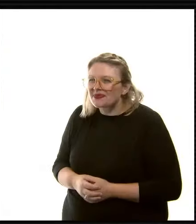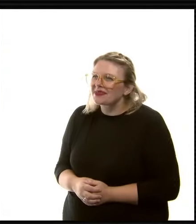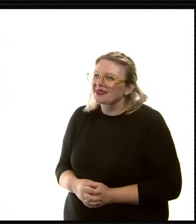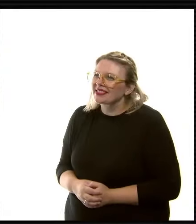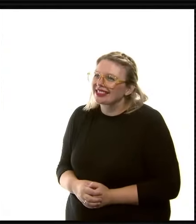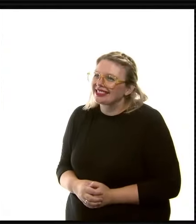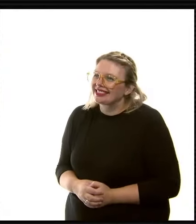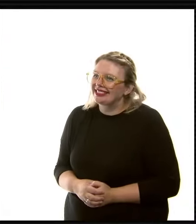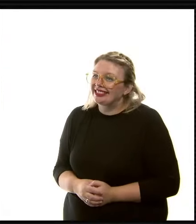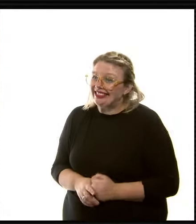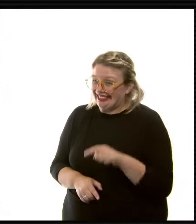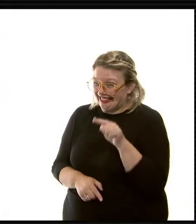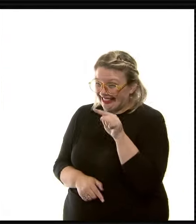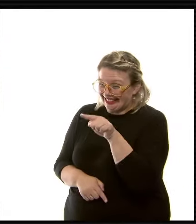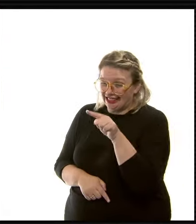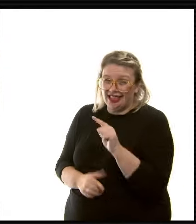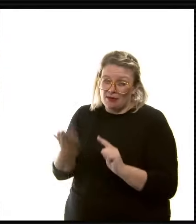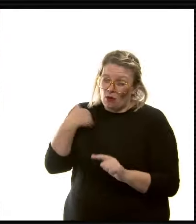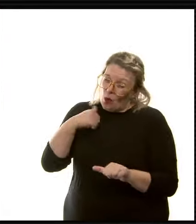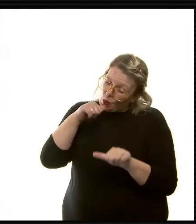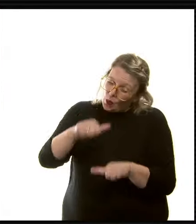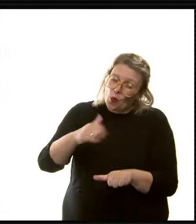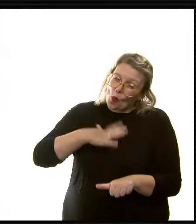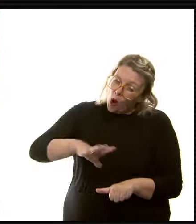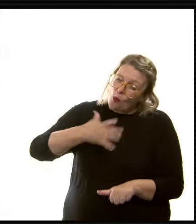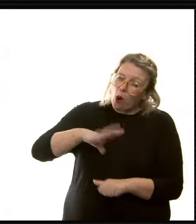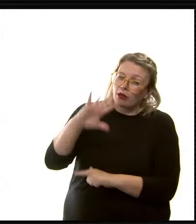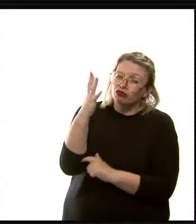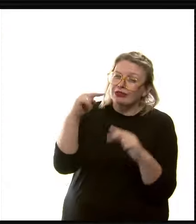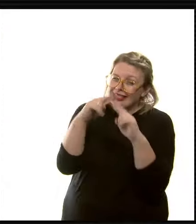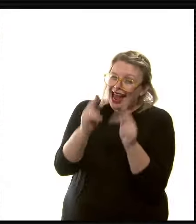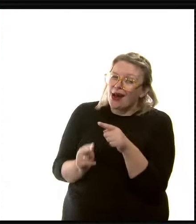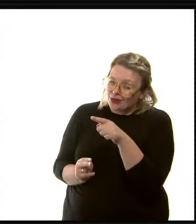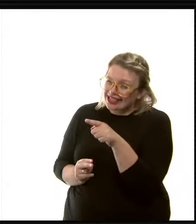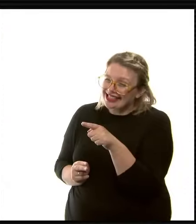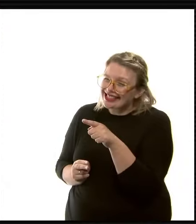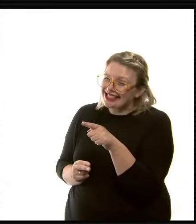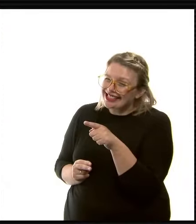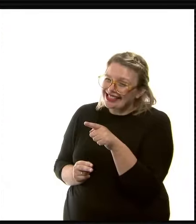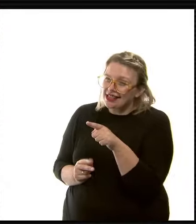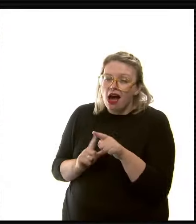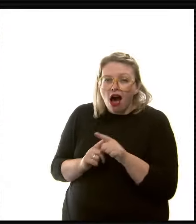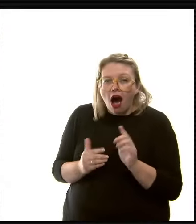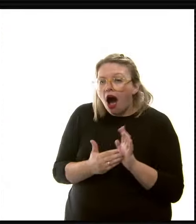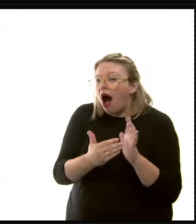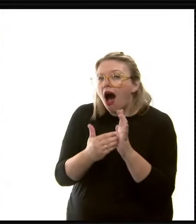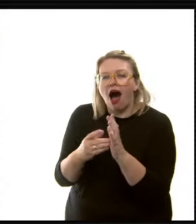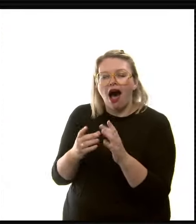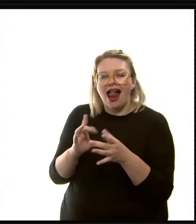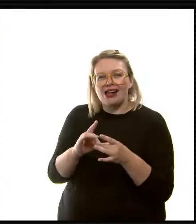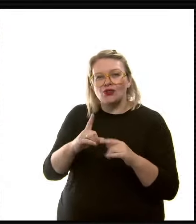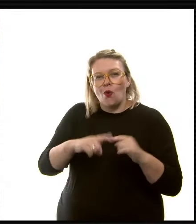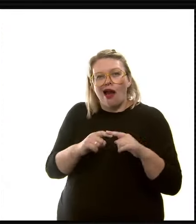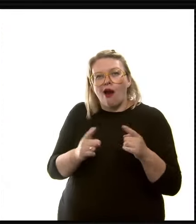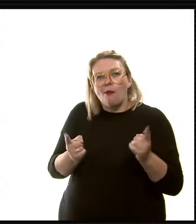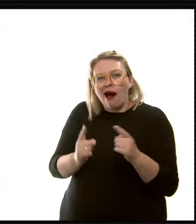Yeah, so I used to always want a treehouse, so it's very personal to me, but they're also incorporating some references to LEGO Master stuff in here.